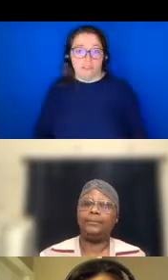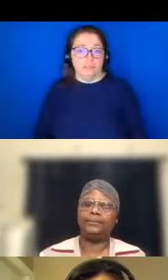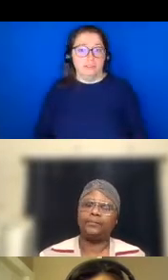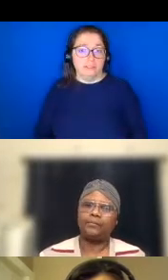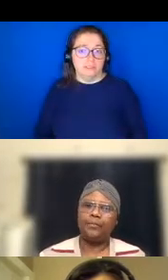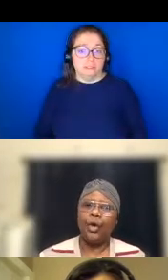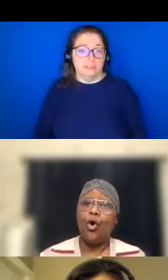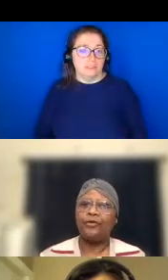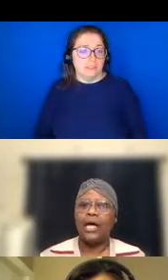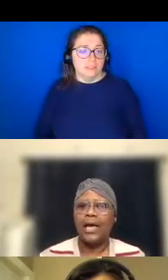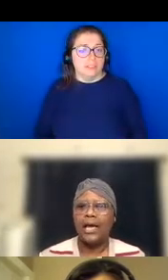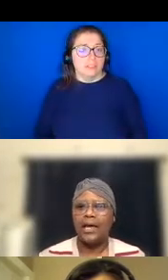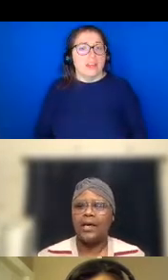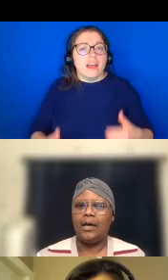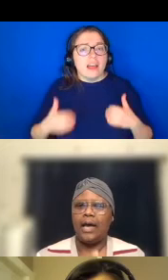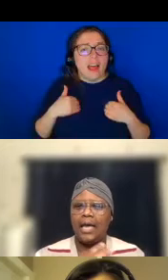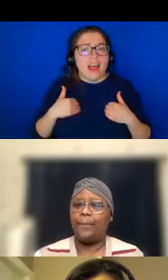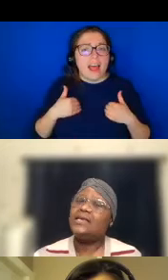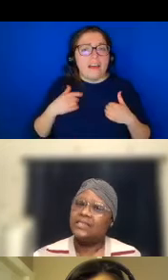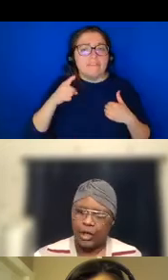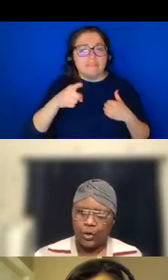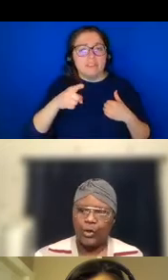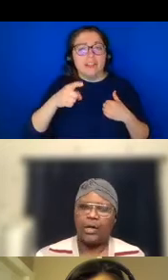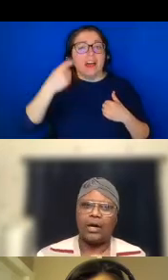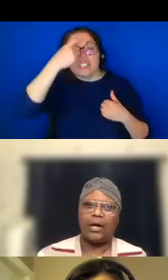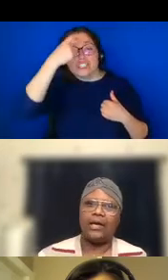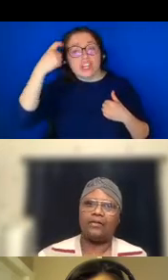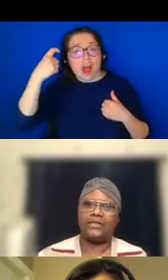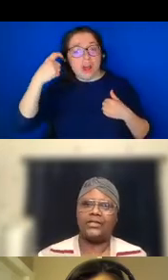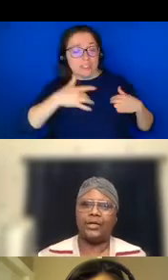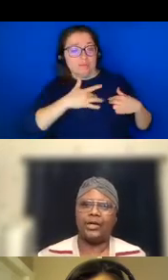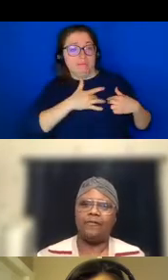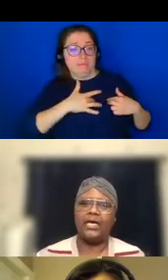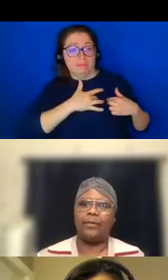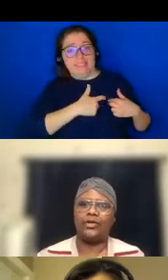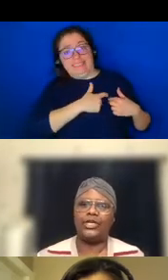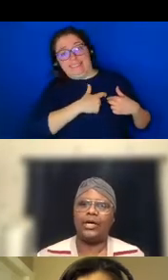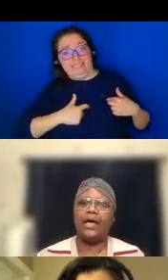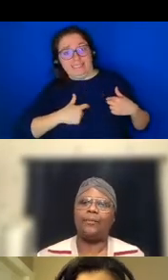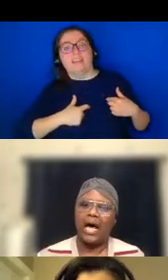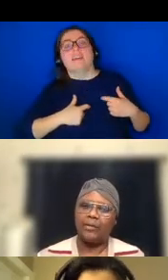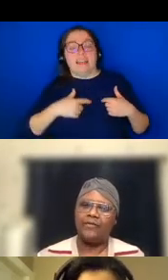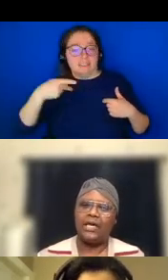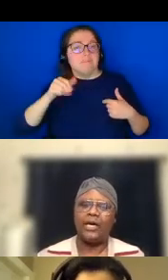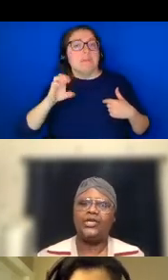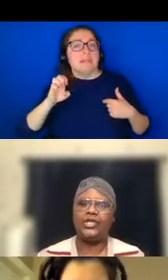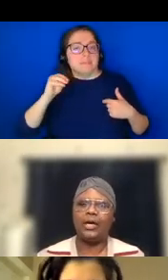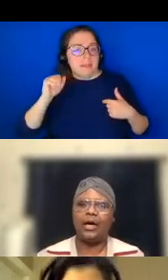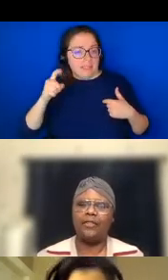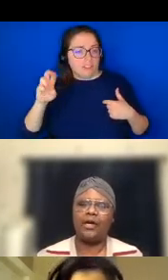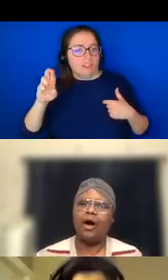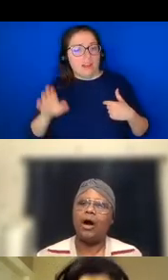scar overlying a pacemaker in the center of the image. At the bottom of the